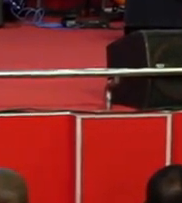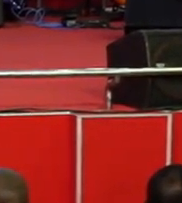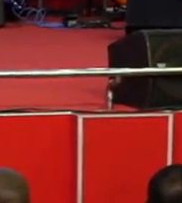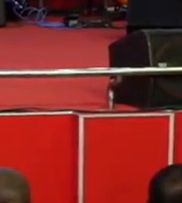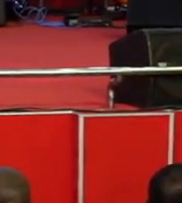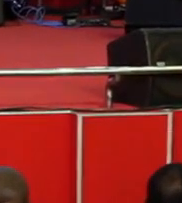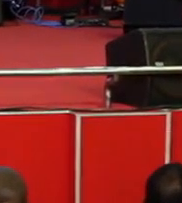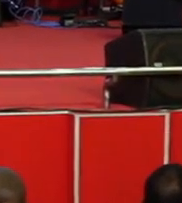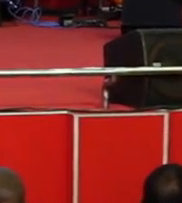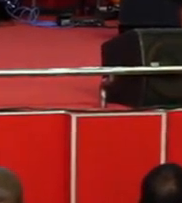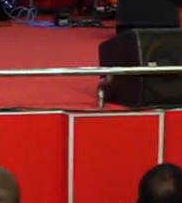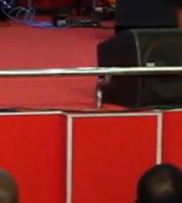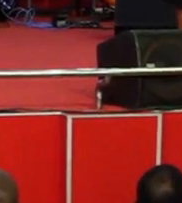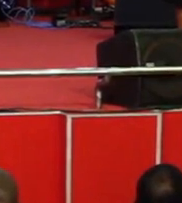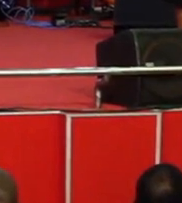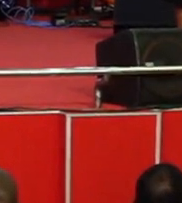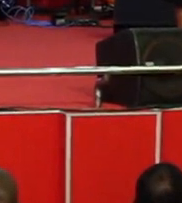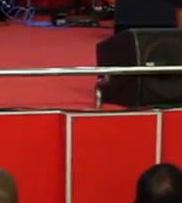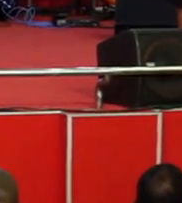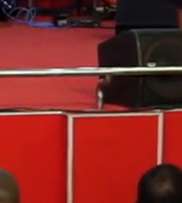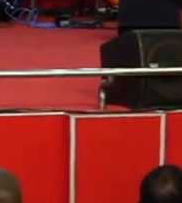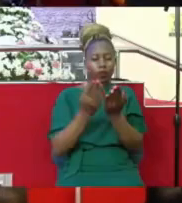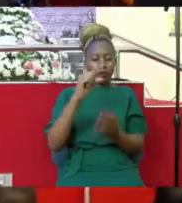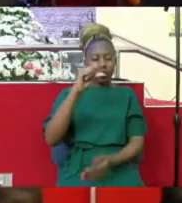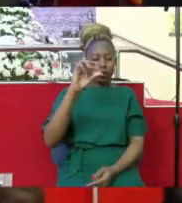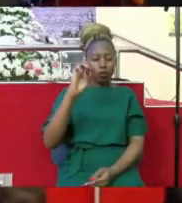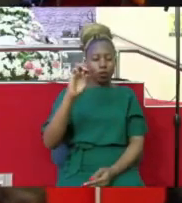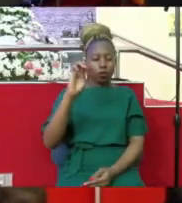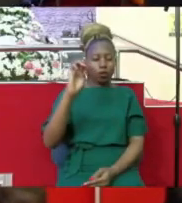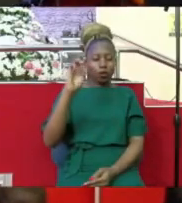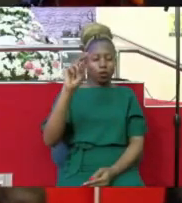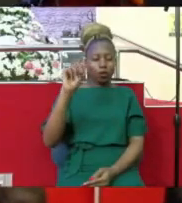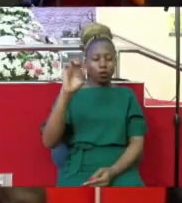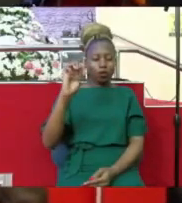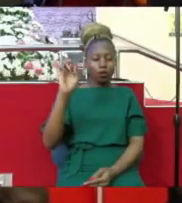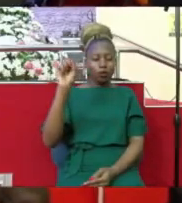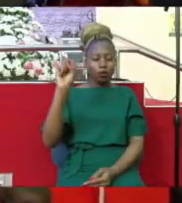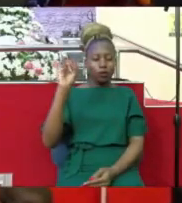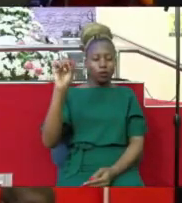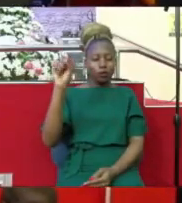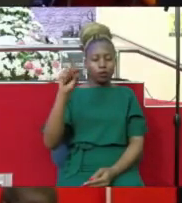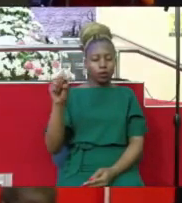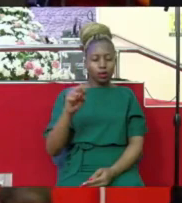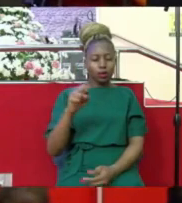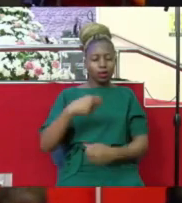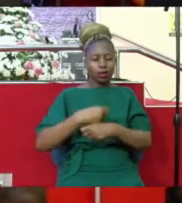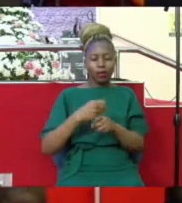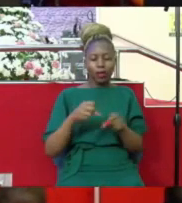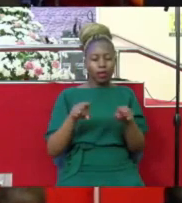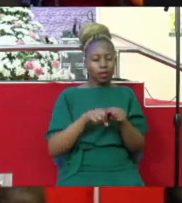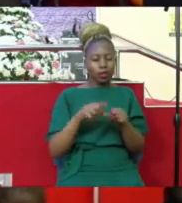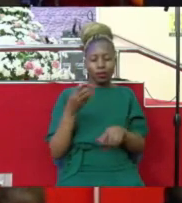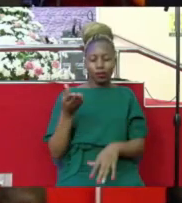did in Genesis. Wakati ulifanya katika mwanzo. May today be a day where you create. Utaweza kuumba kama vile uliumba